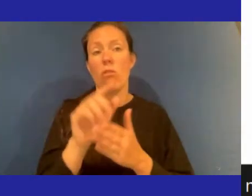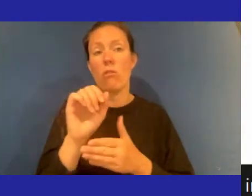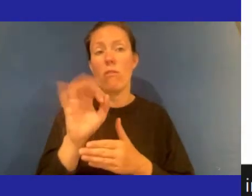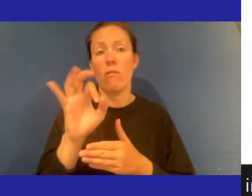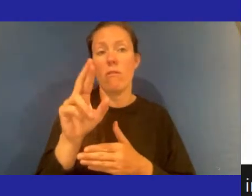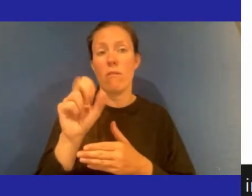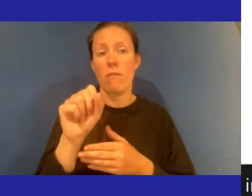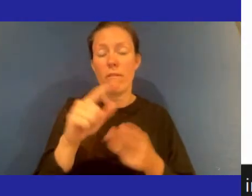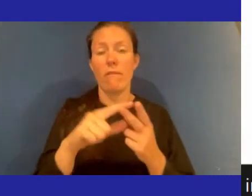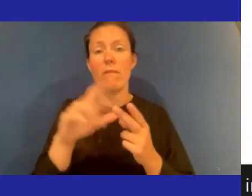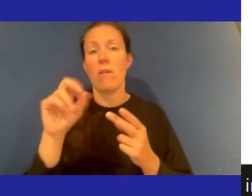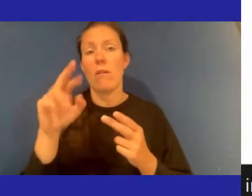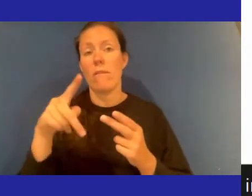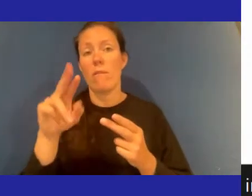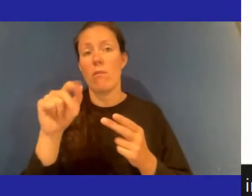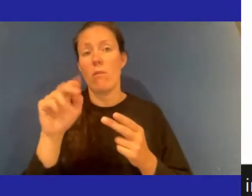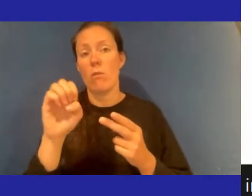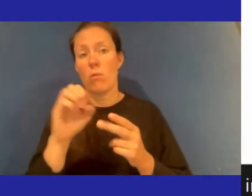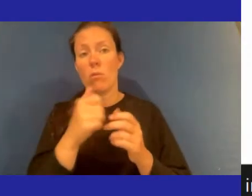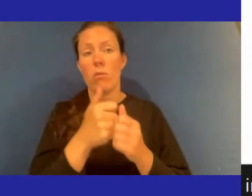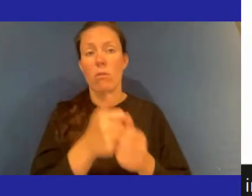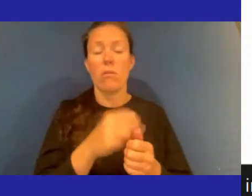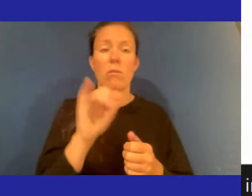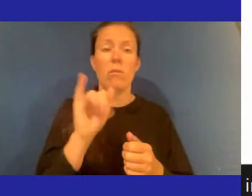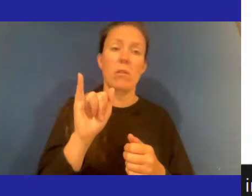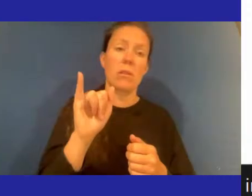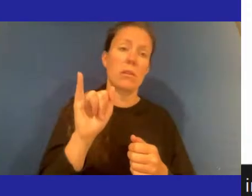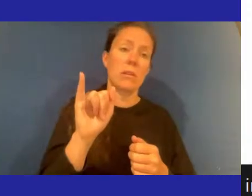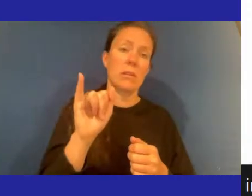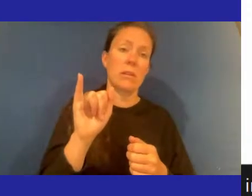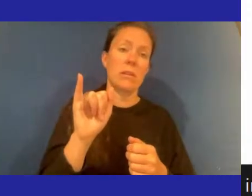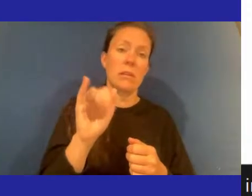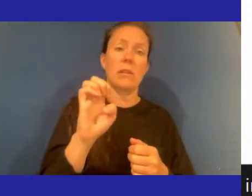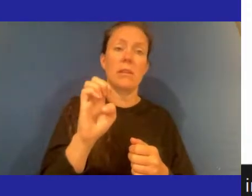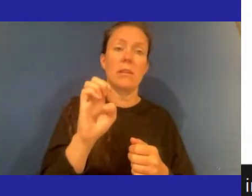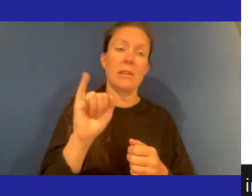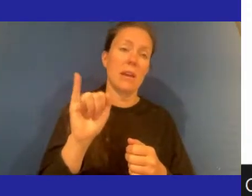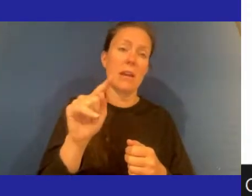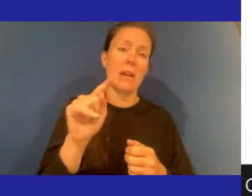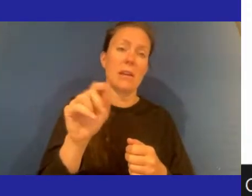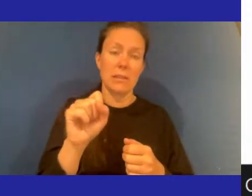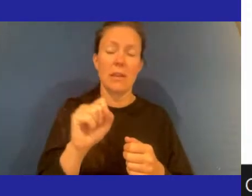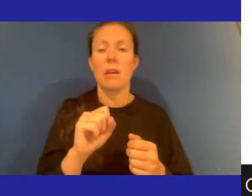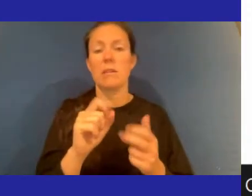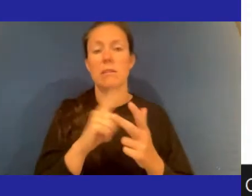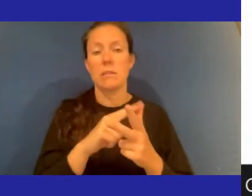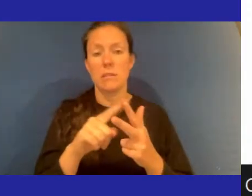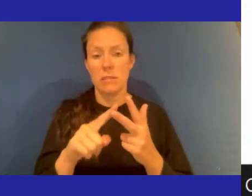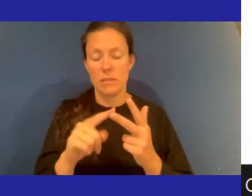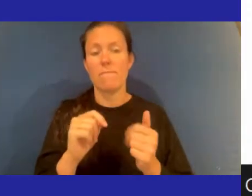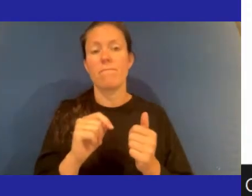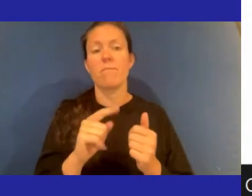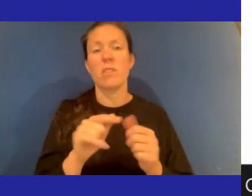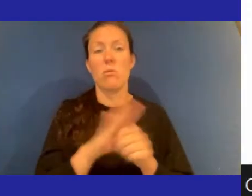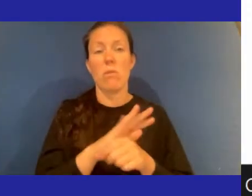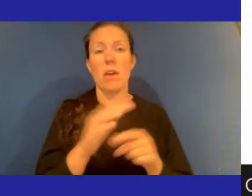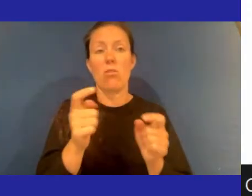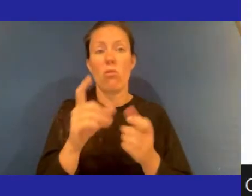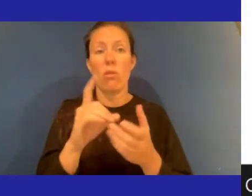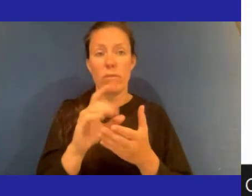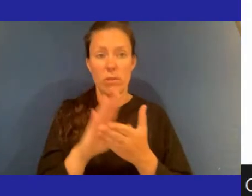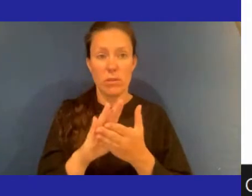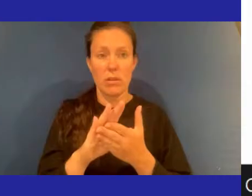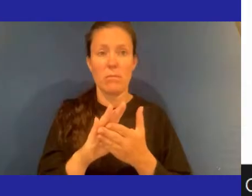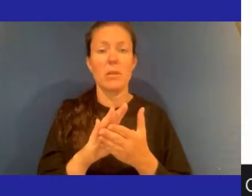Corporate Compliance, EITS leadership, and HR. So they basically look at the entire governance documents that